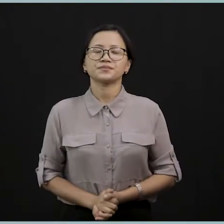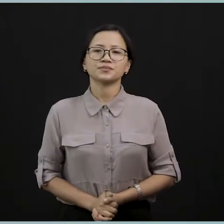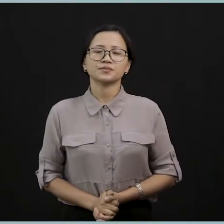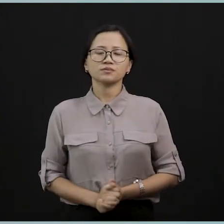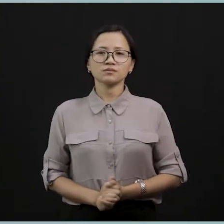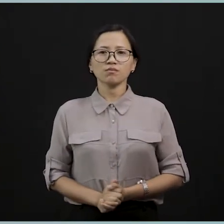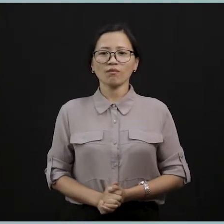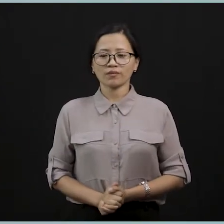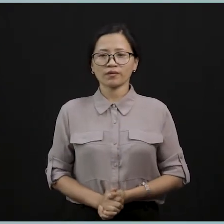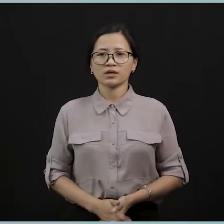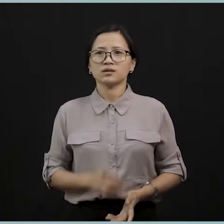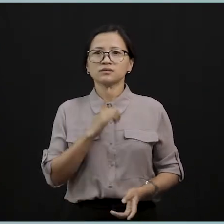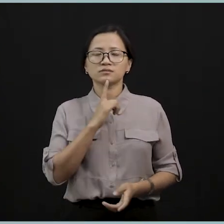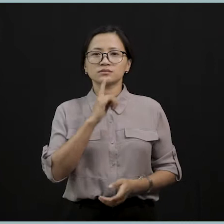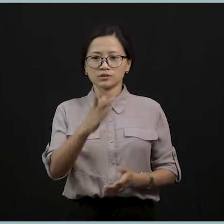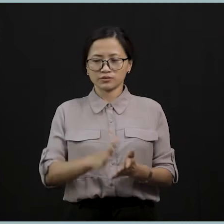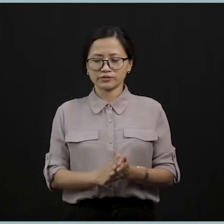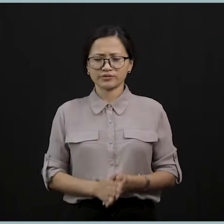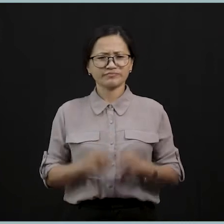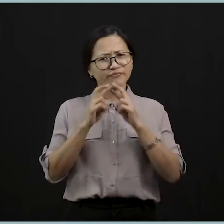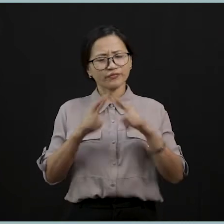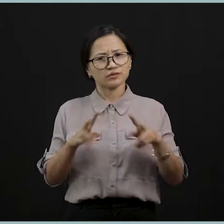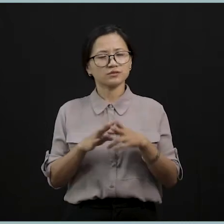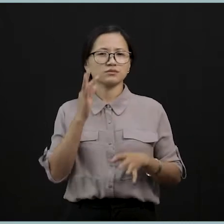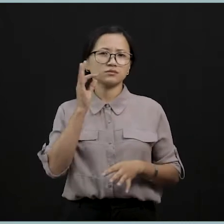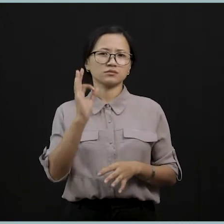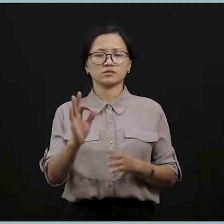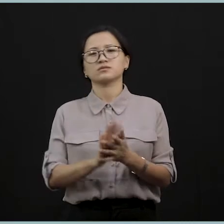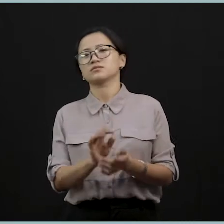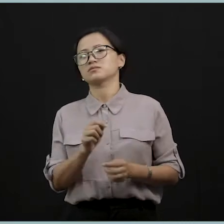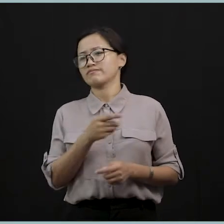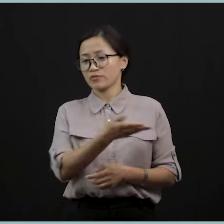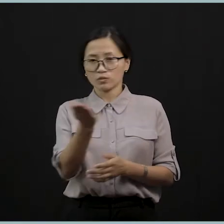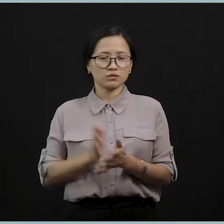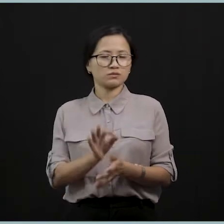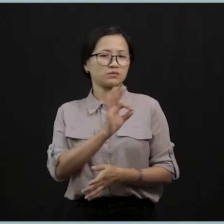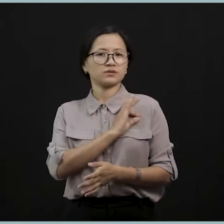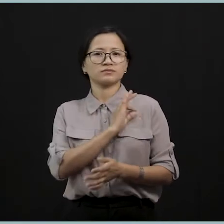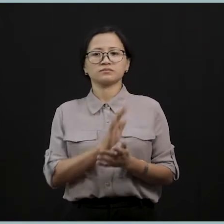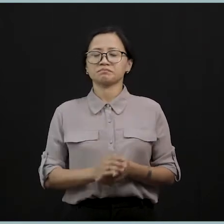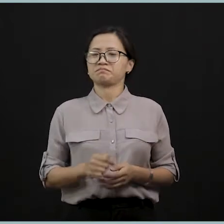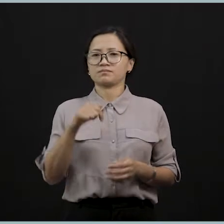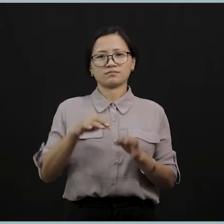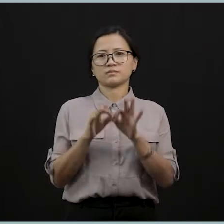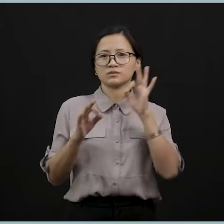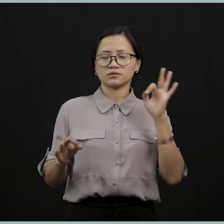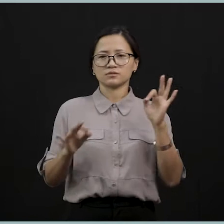tell you a very, very important, interesting story,